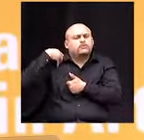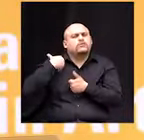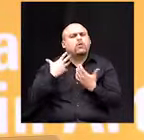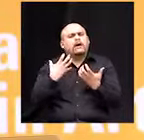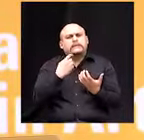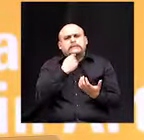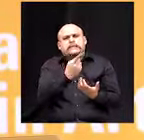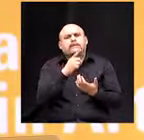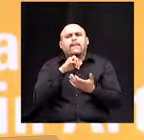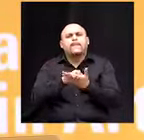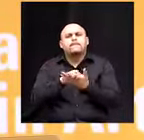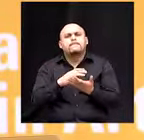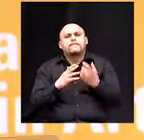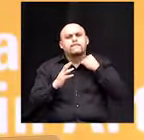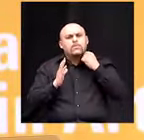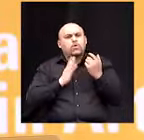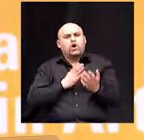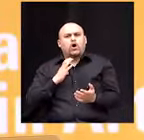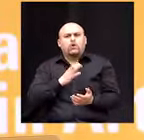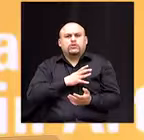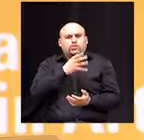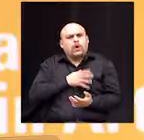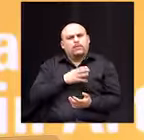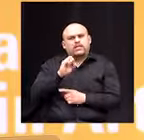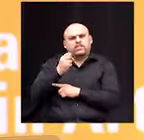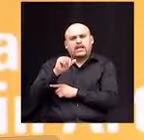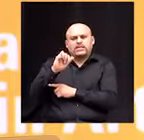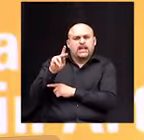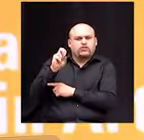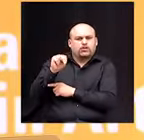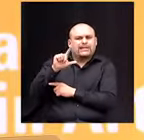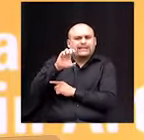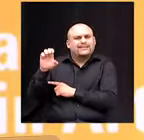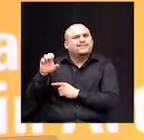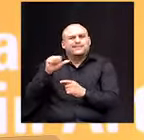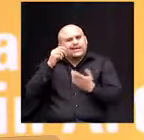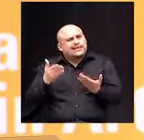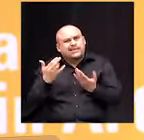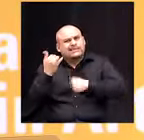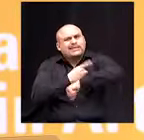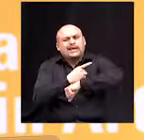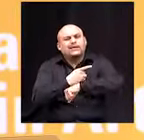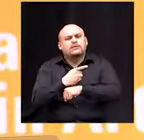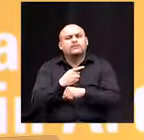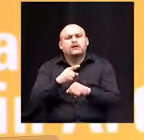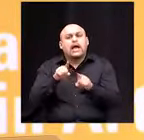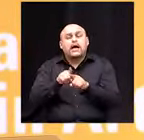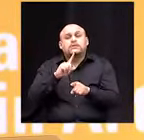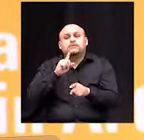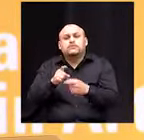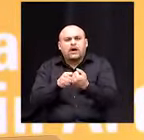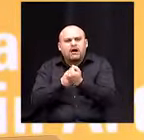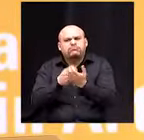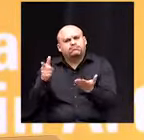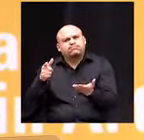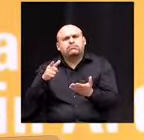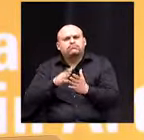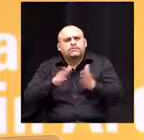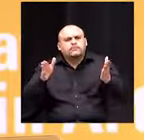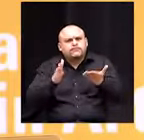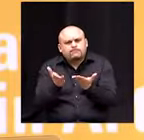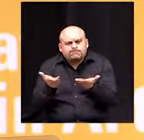that our Congresswoman, Sheila Jackson Lee, who is not here today, is an advocate and public servant for